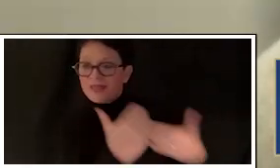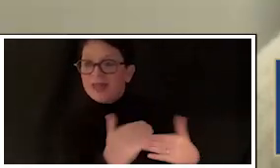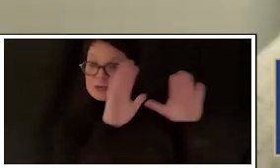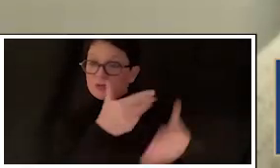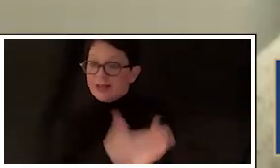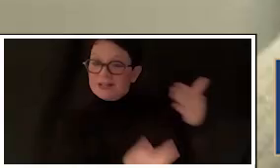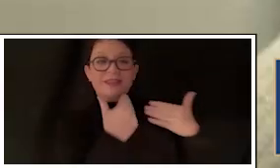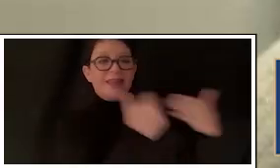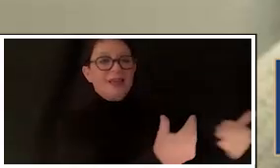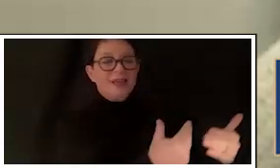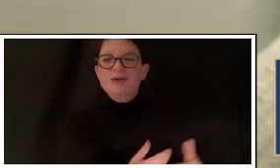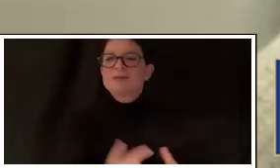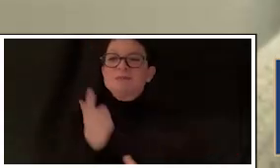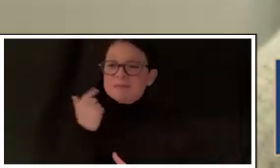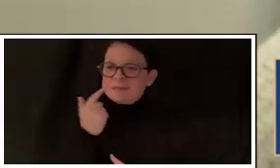great introduction.